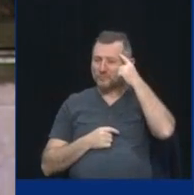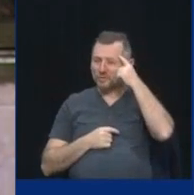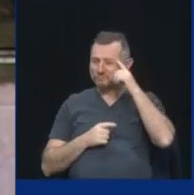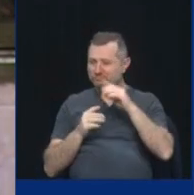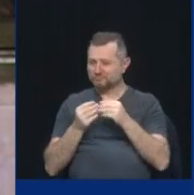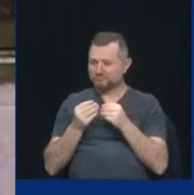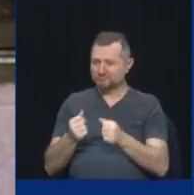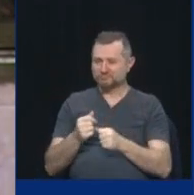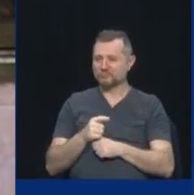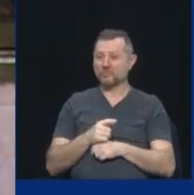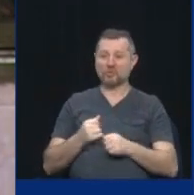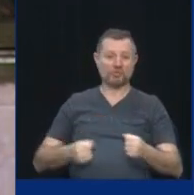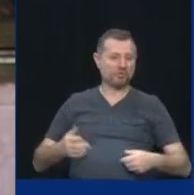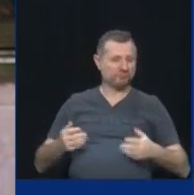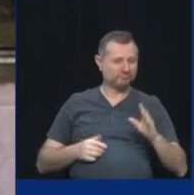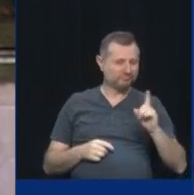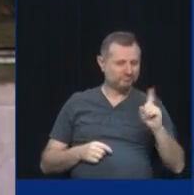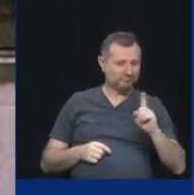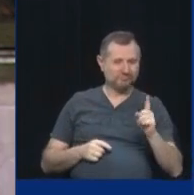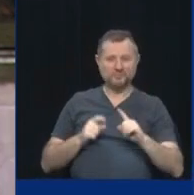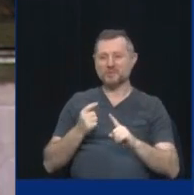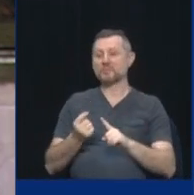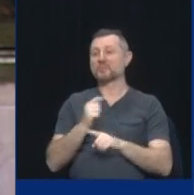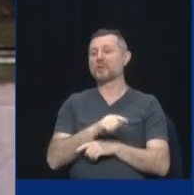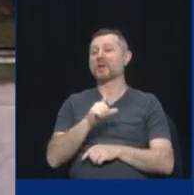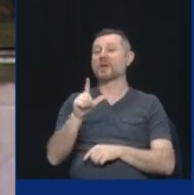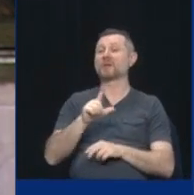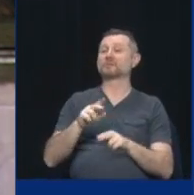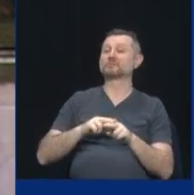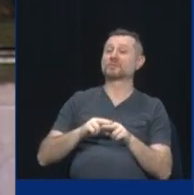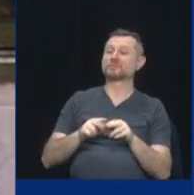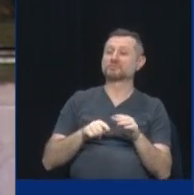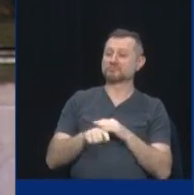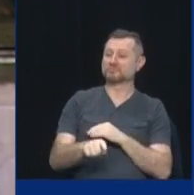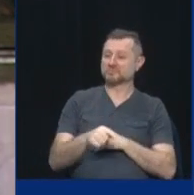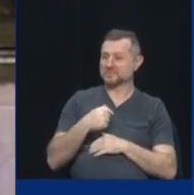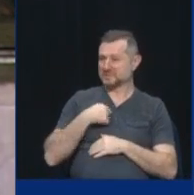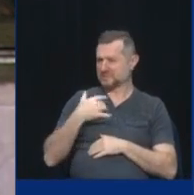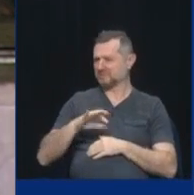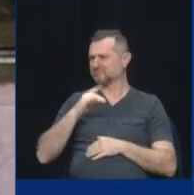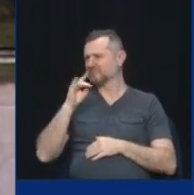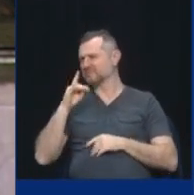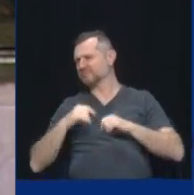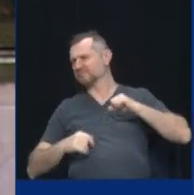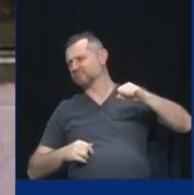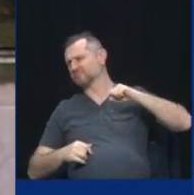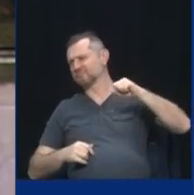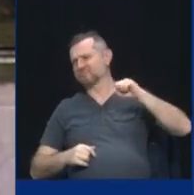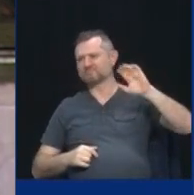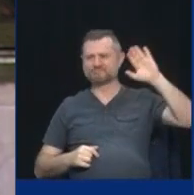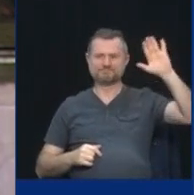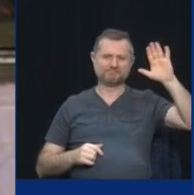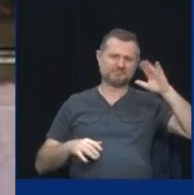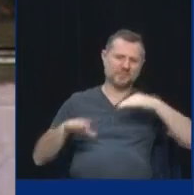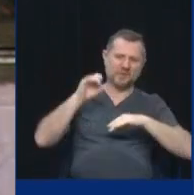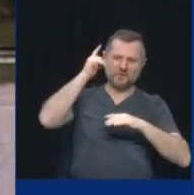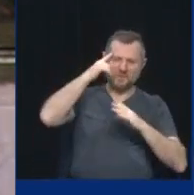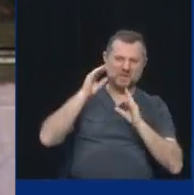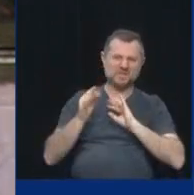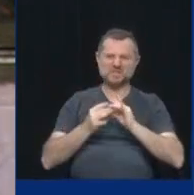go back to the L train tunnel, and I resisted the bureaucracy and the